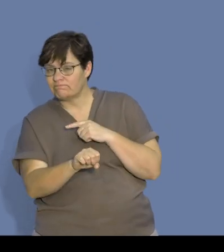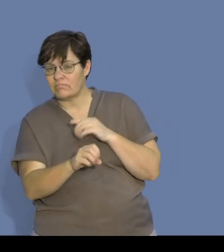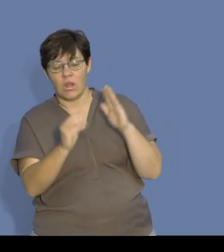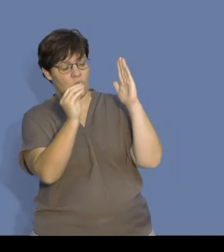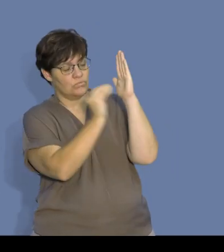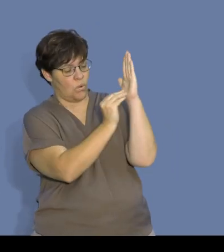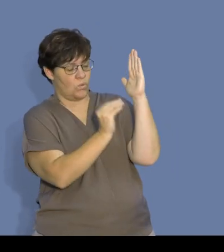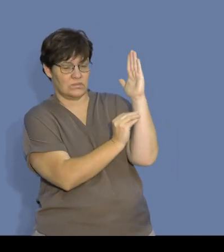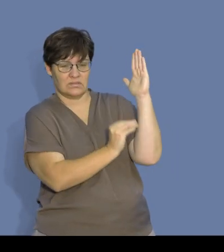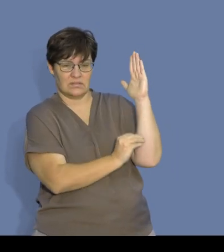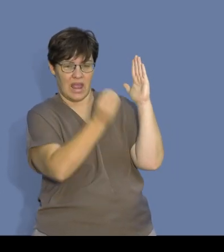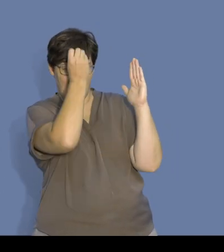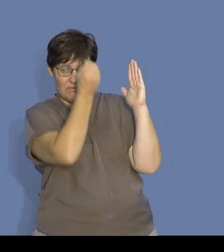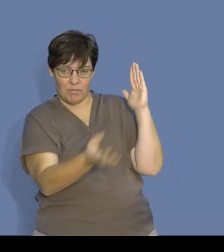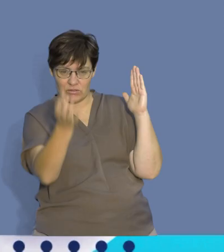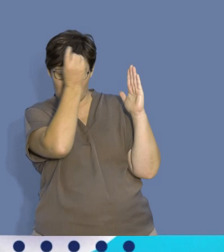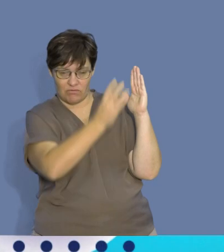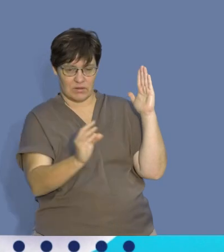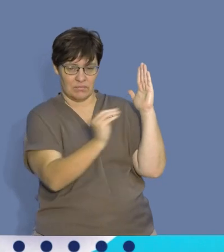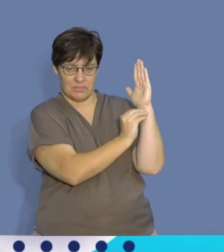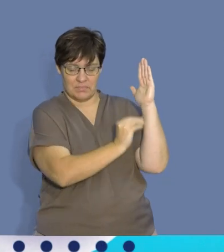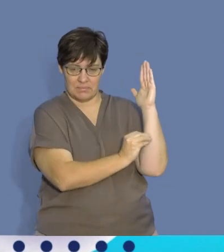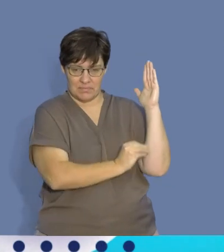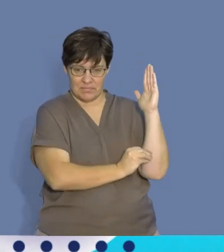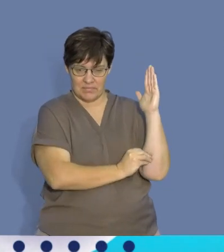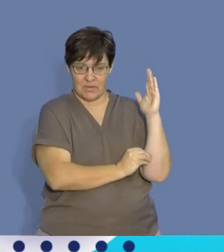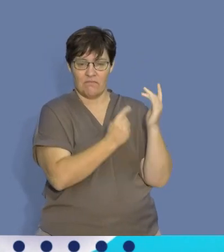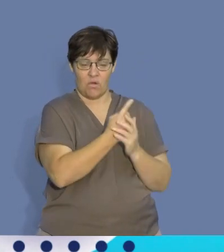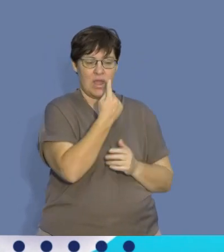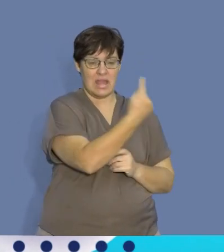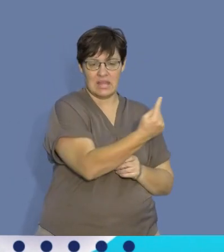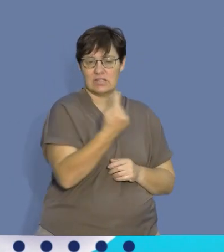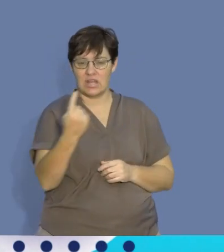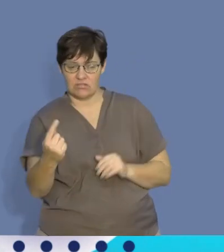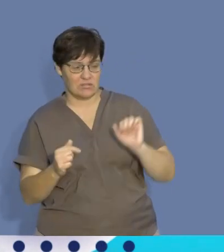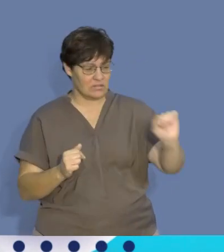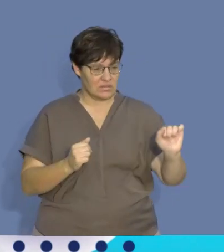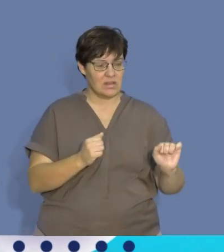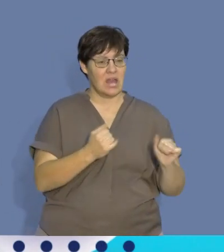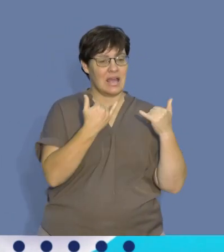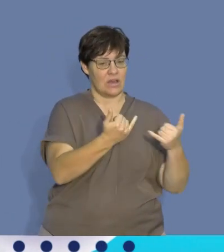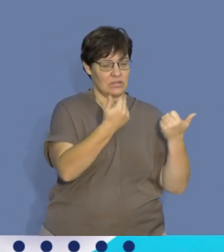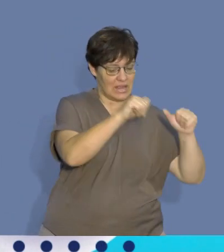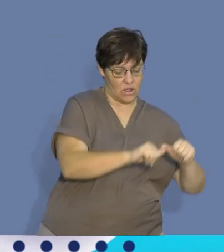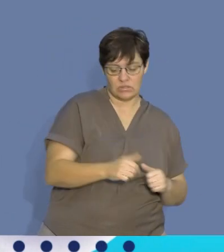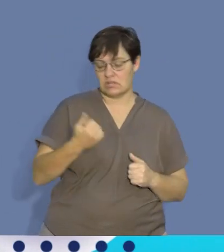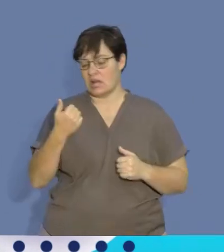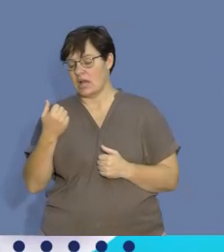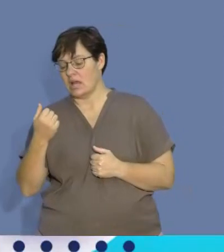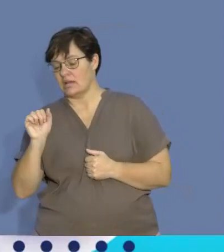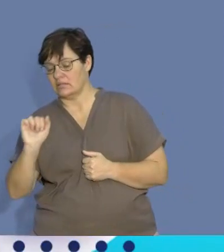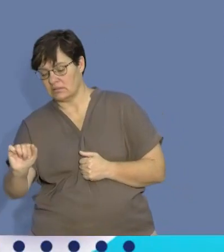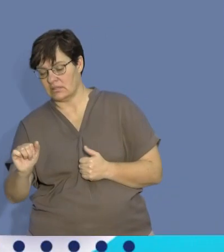be a note prepared for capital and a note for each partner's current account that will then